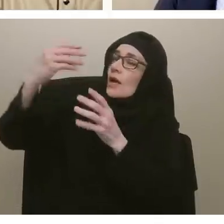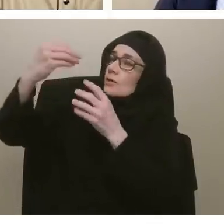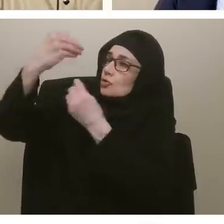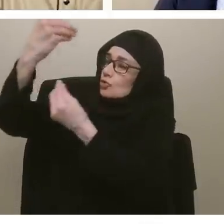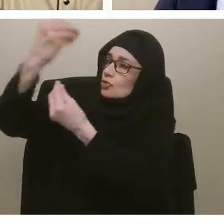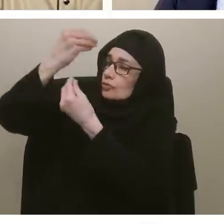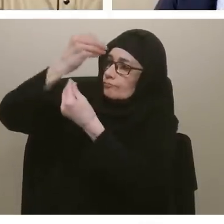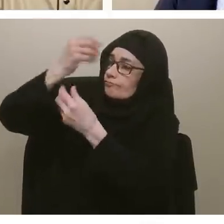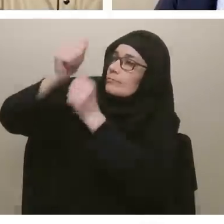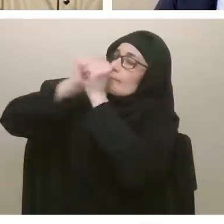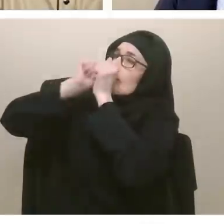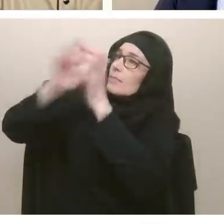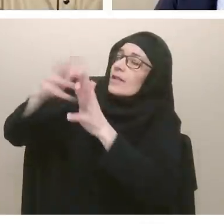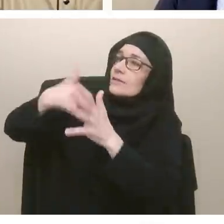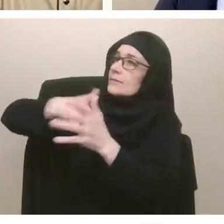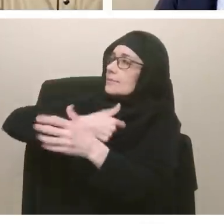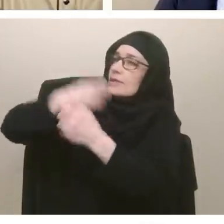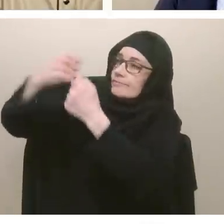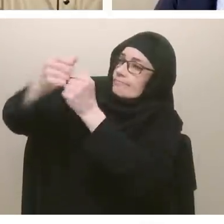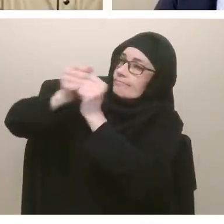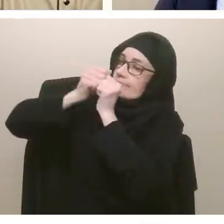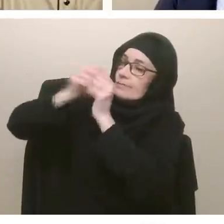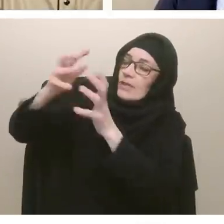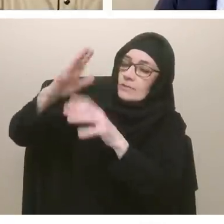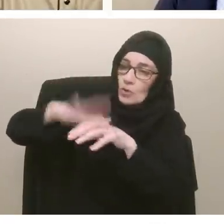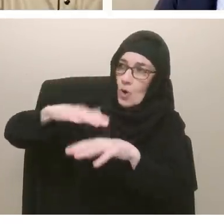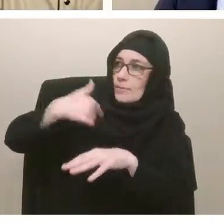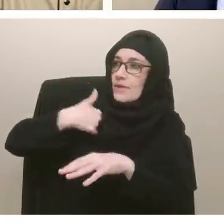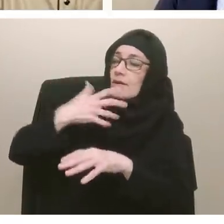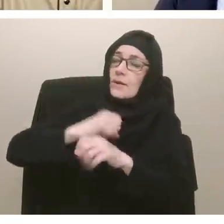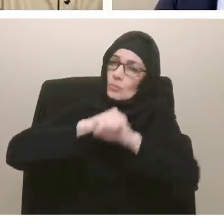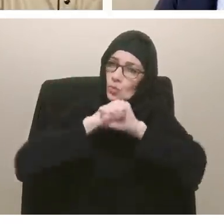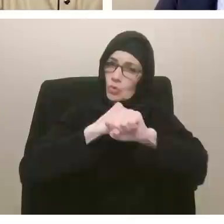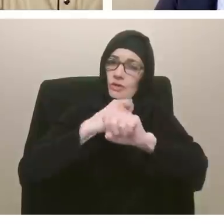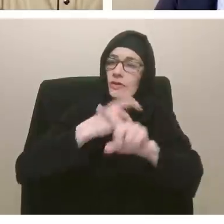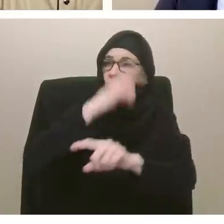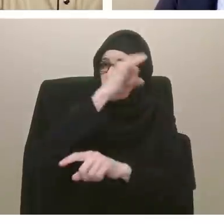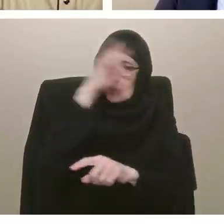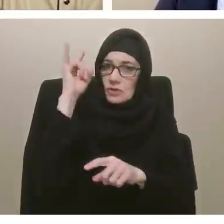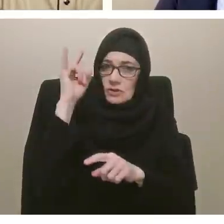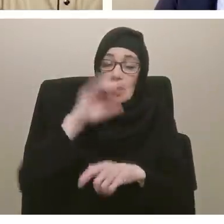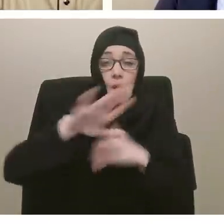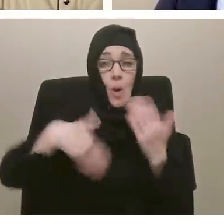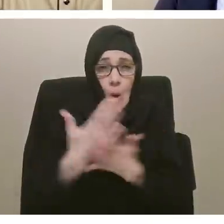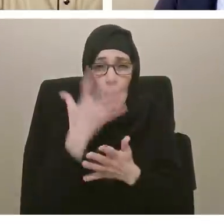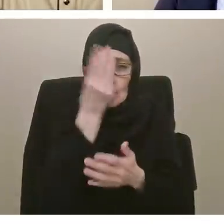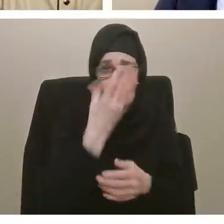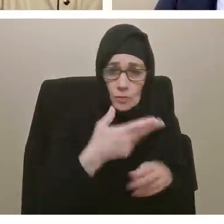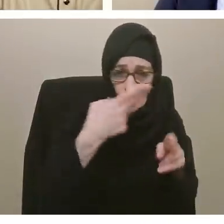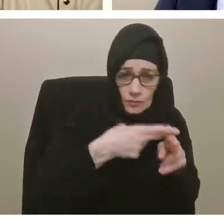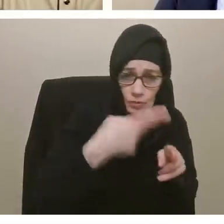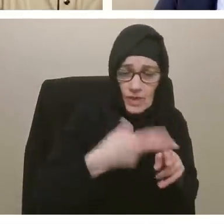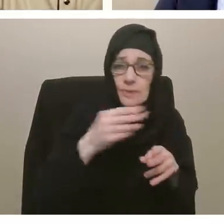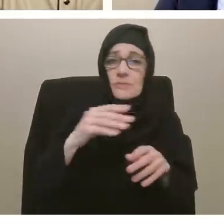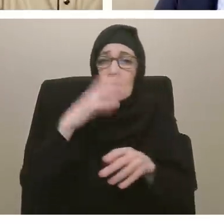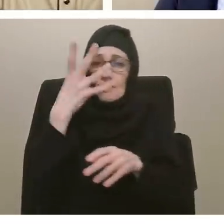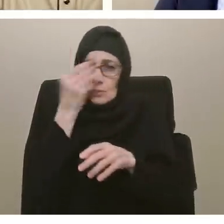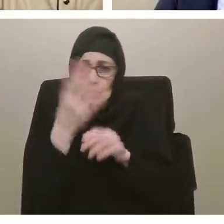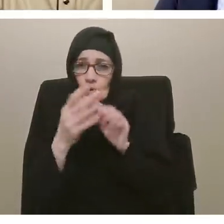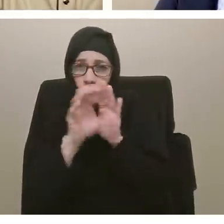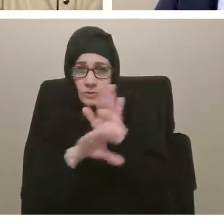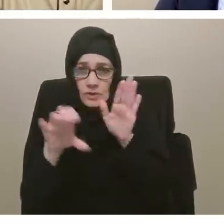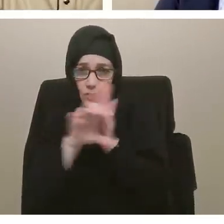Bismillah, it's fi hifdillah min ash-shaytan, protection from the shaytan. All of these beautiful names and attributes, when we have that,